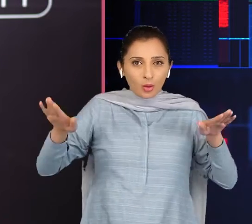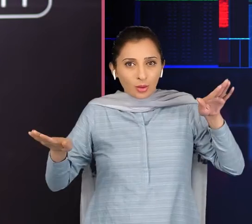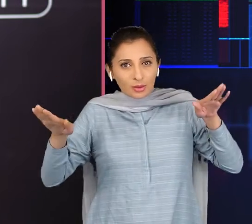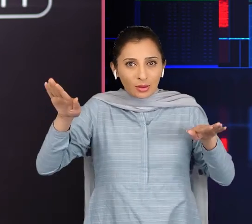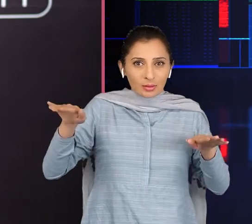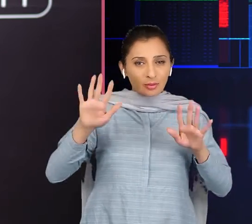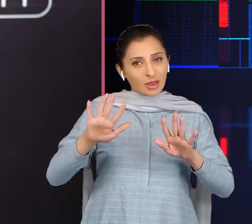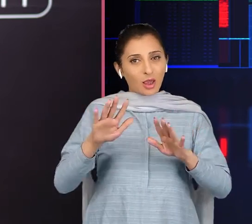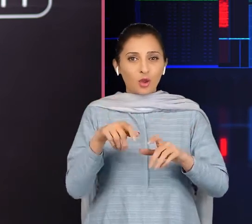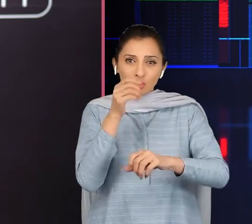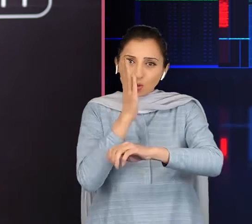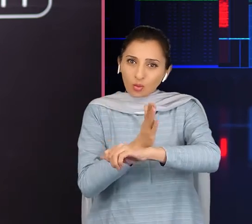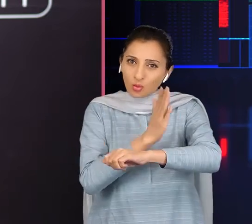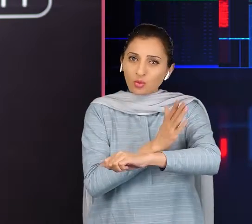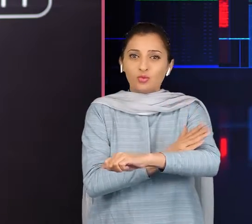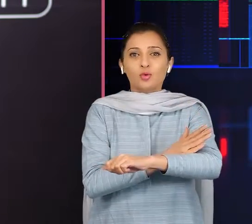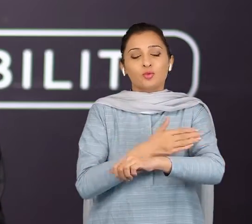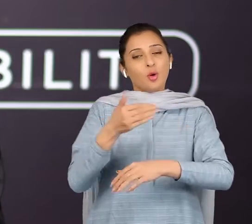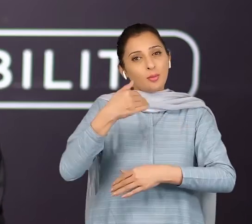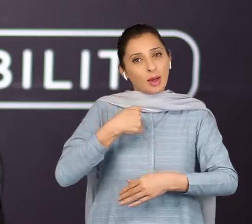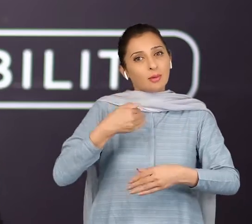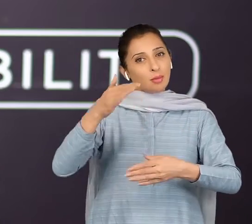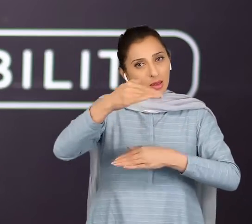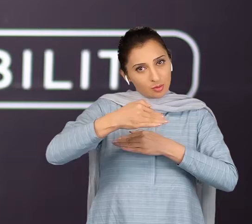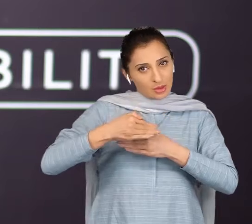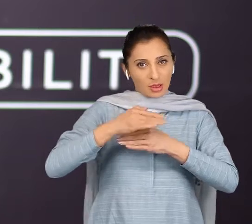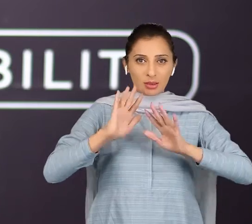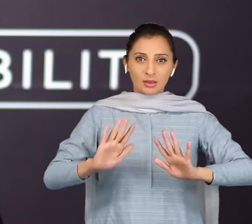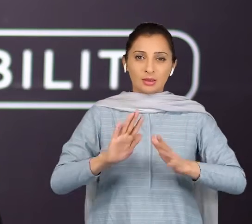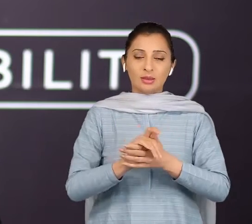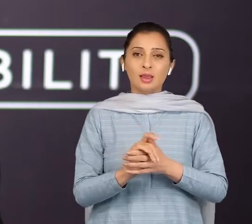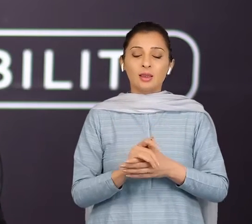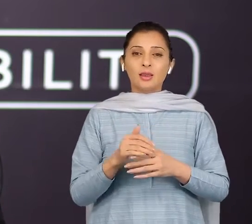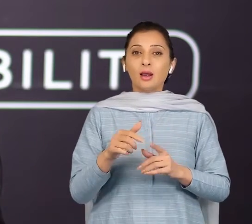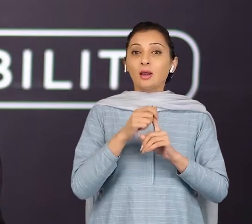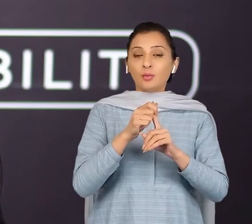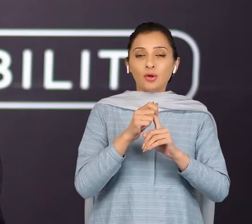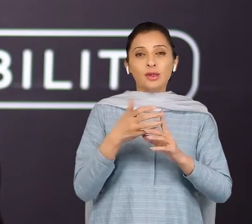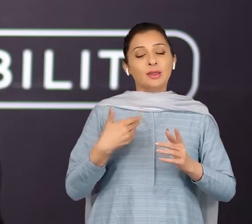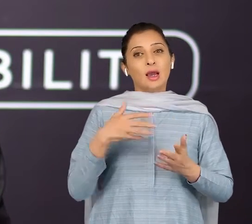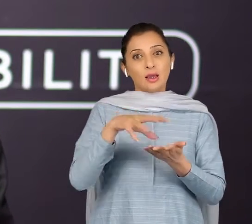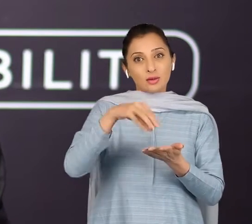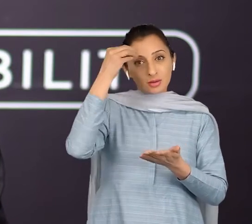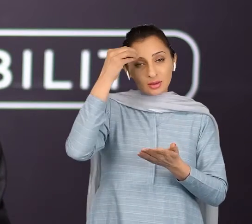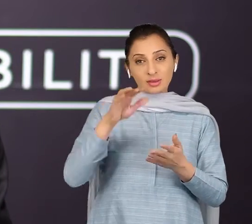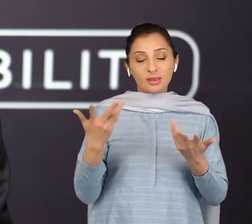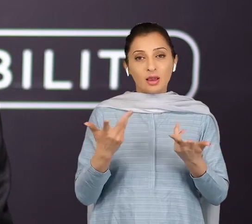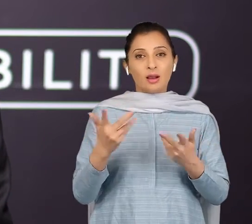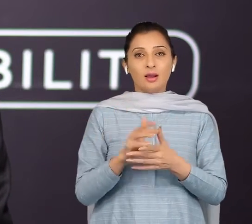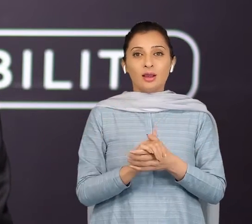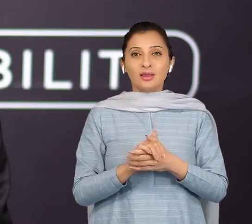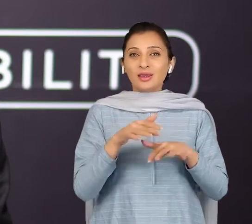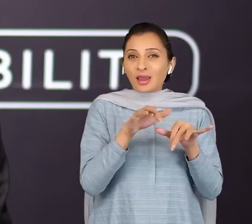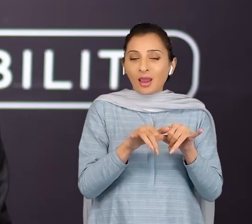and other birds that may be injured. I think it's important to understand that animals aren't really